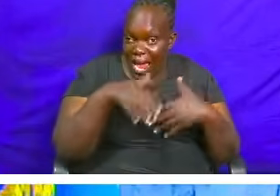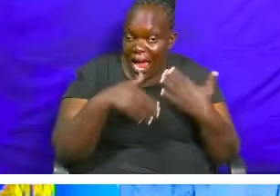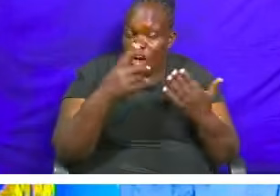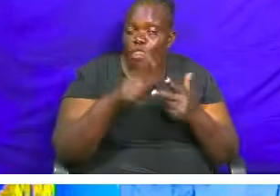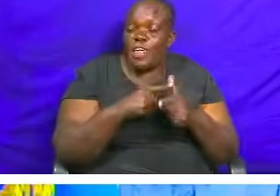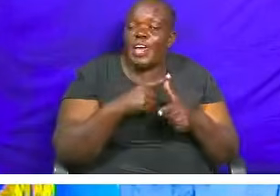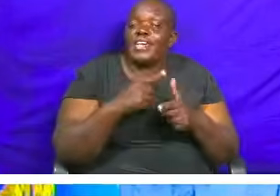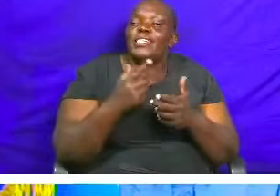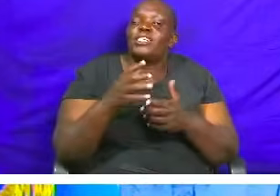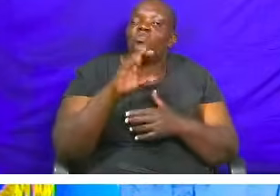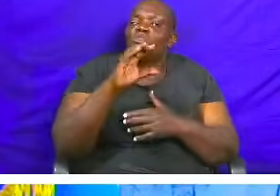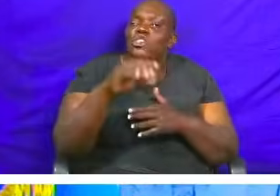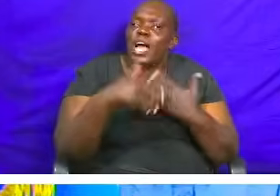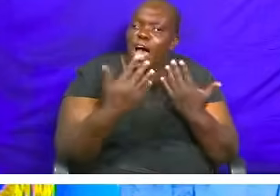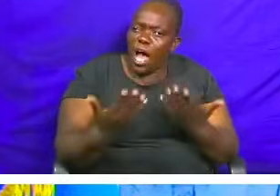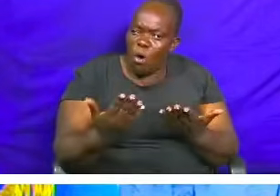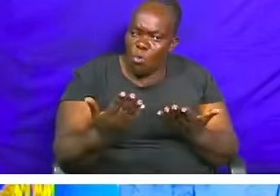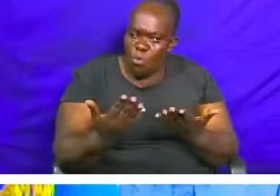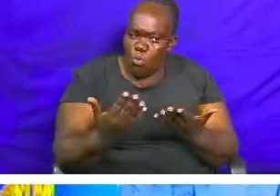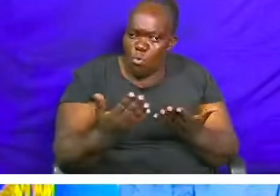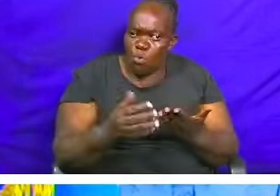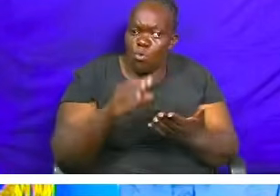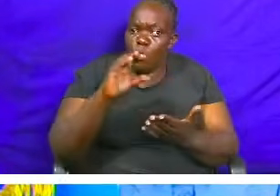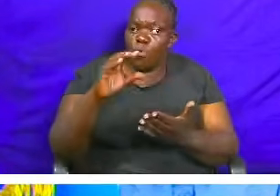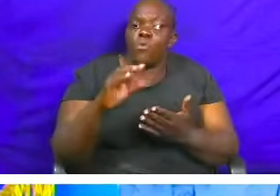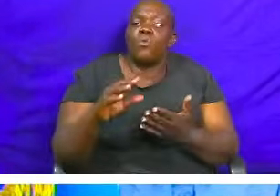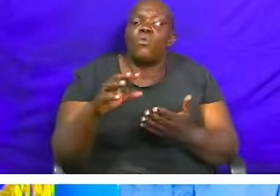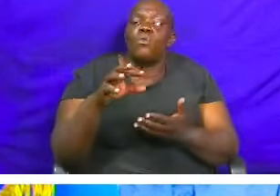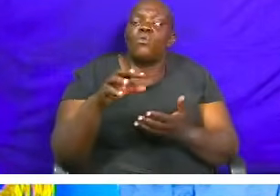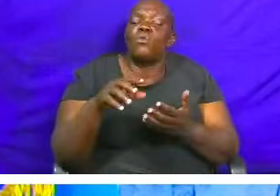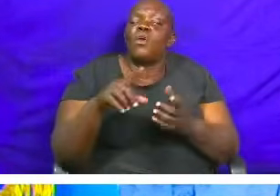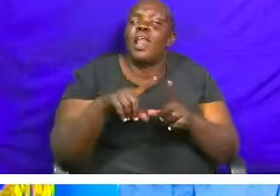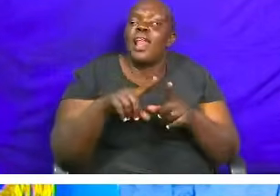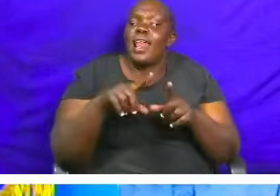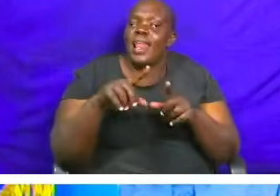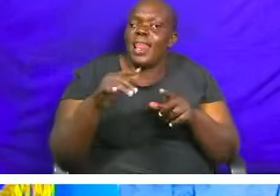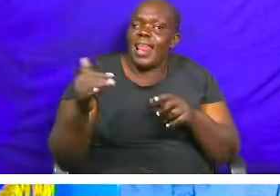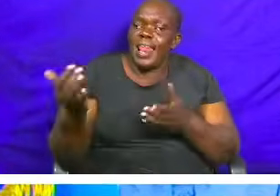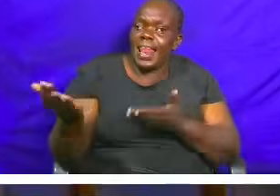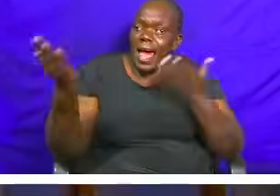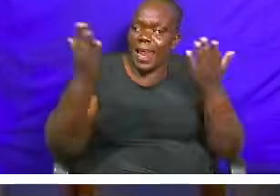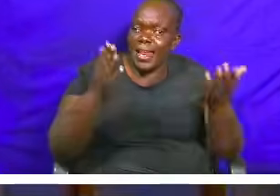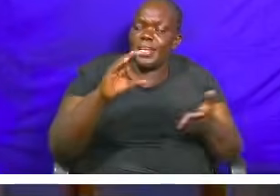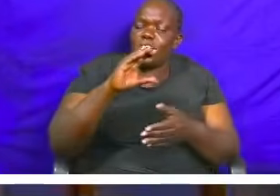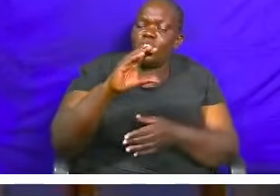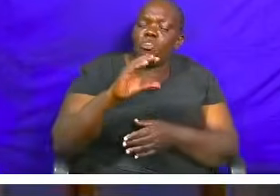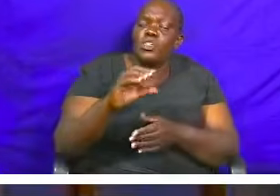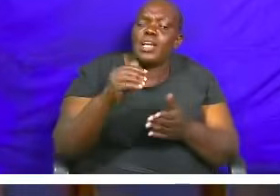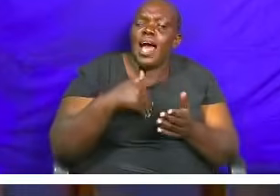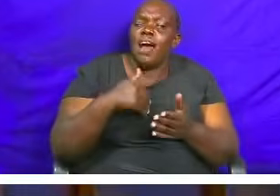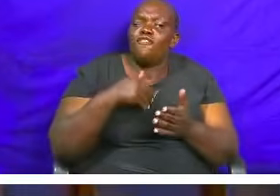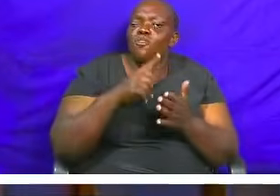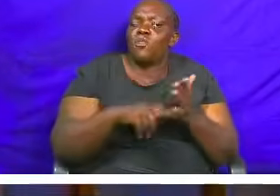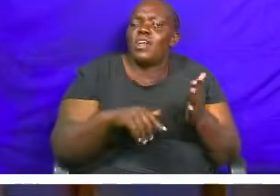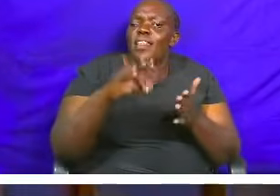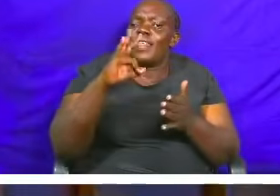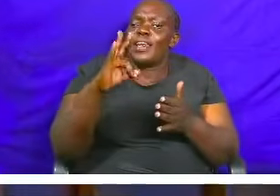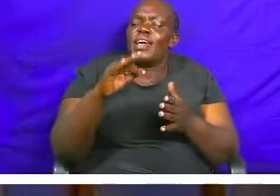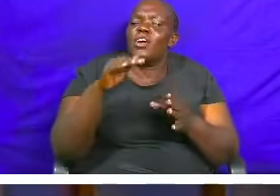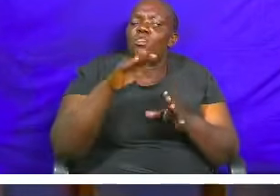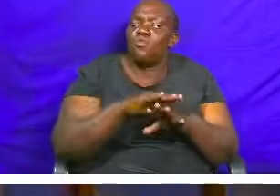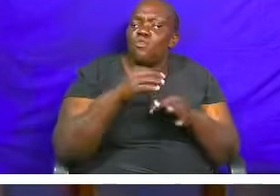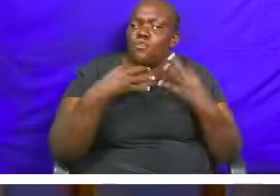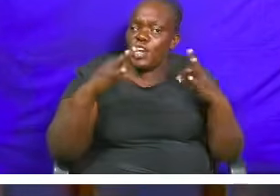do the pricing generally? So the price constitutes the landed cost. So landed cost has the free on board cost, which is